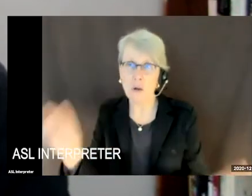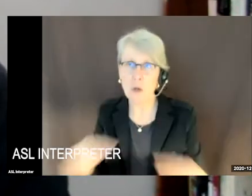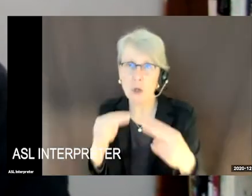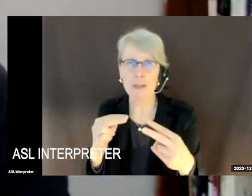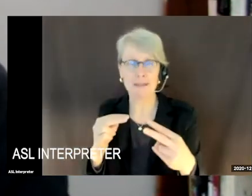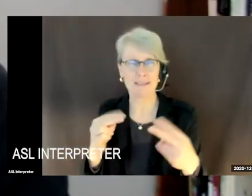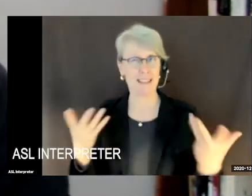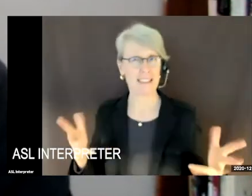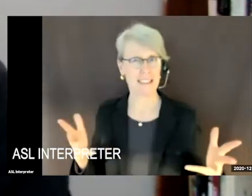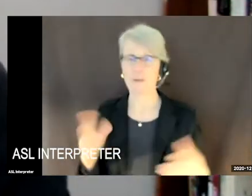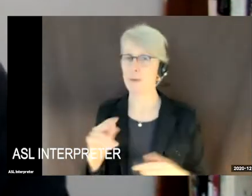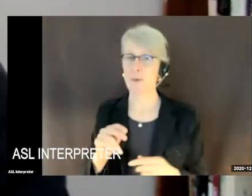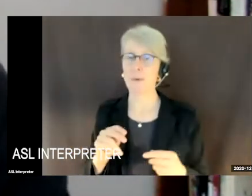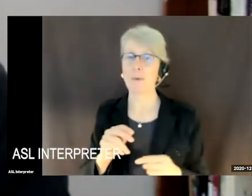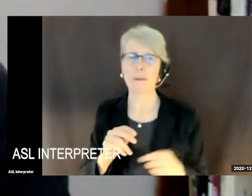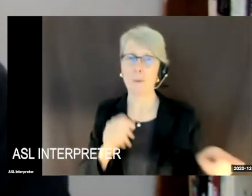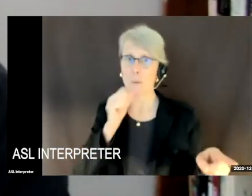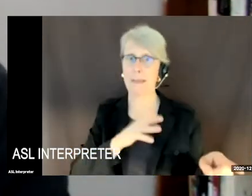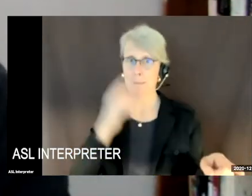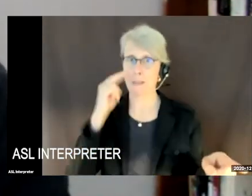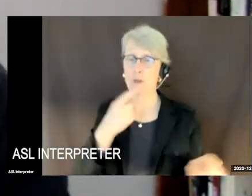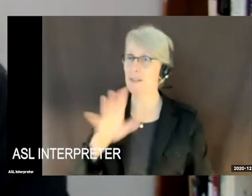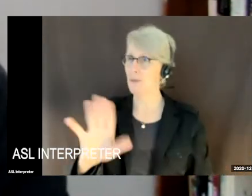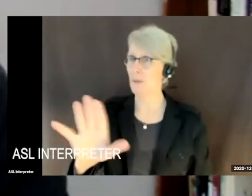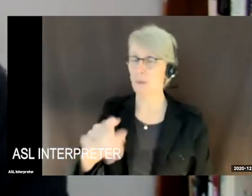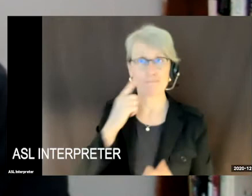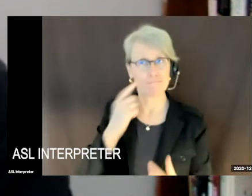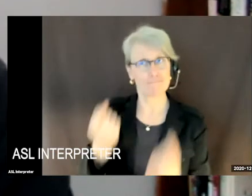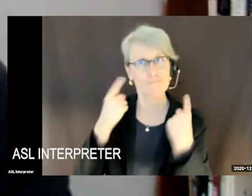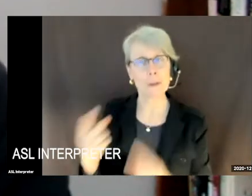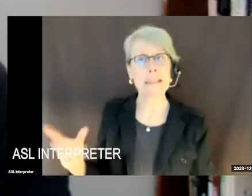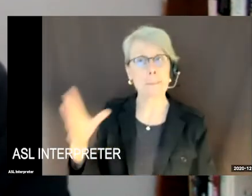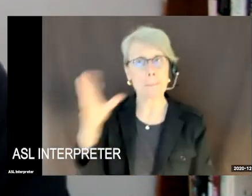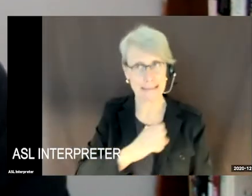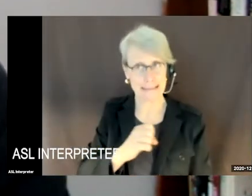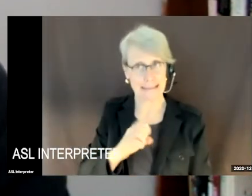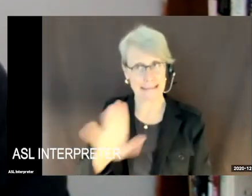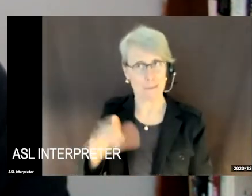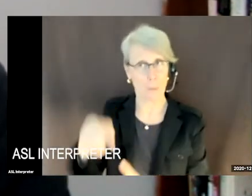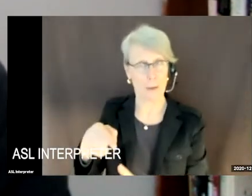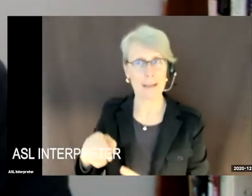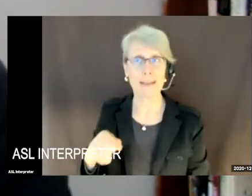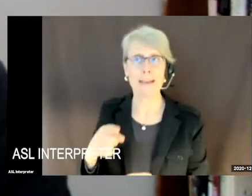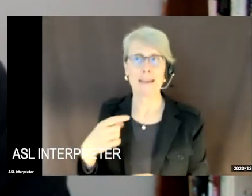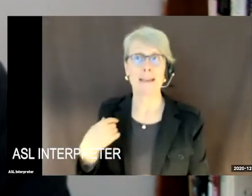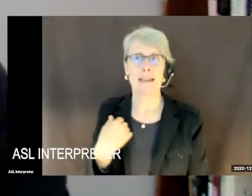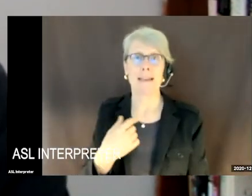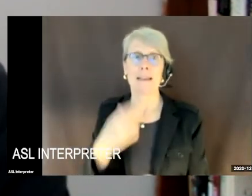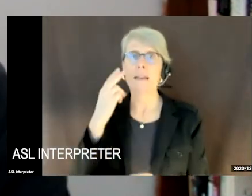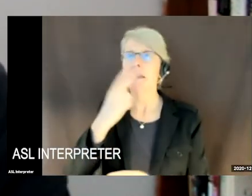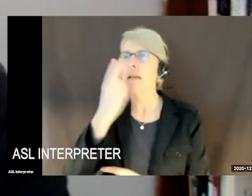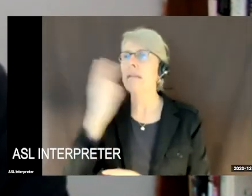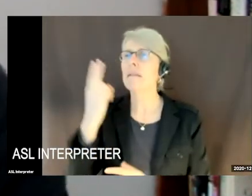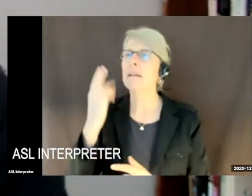it's something more fundamental. A woman in Mexico said, no, Adam, you're missing the main point. She said, the main point is, this is the opposite